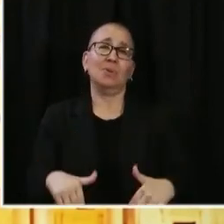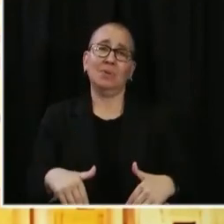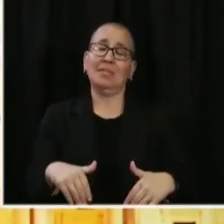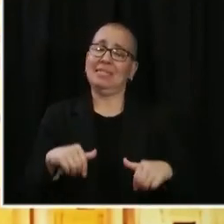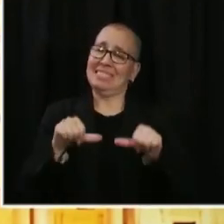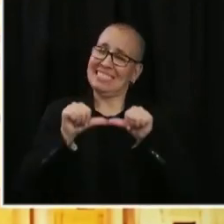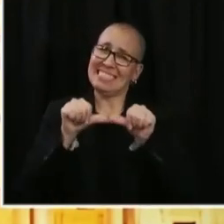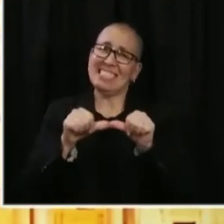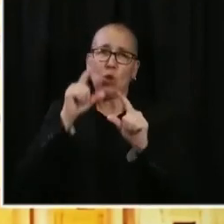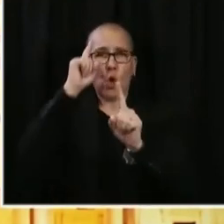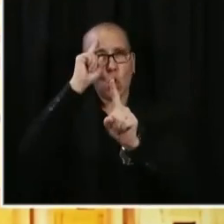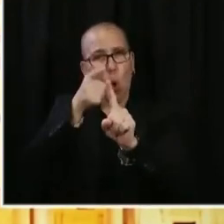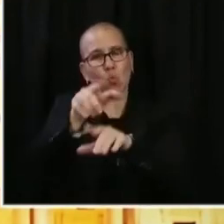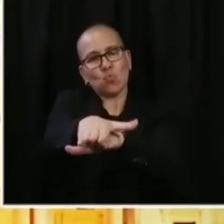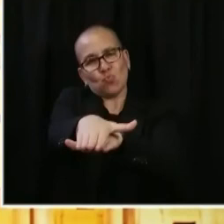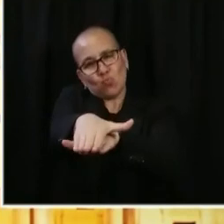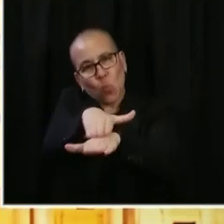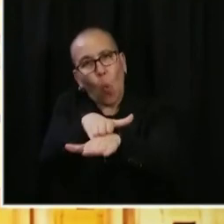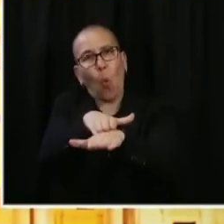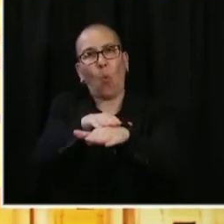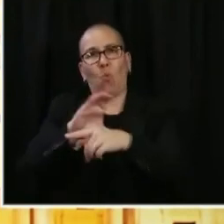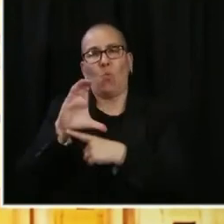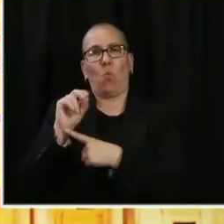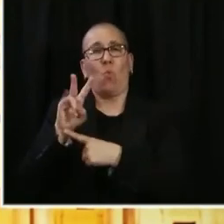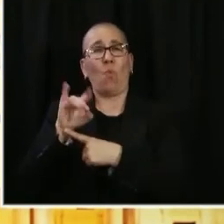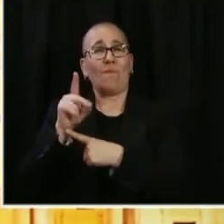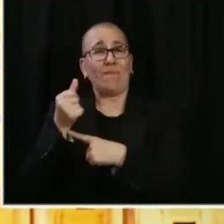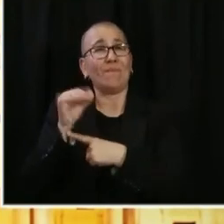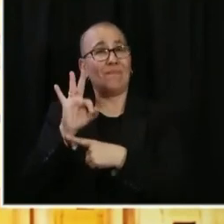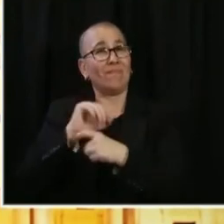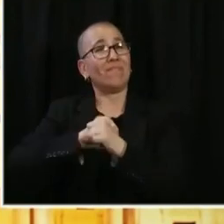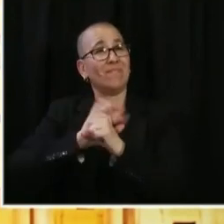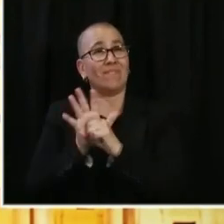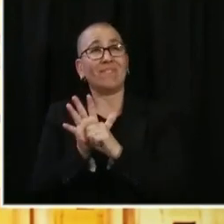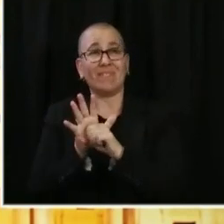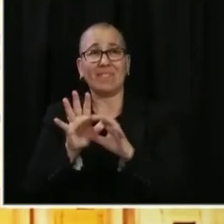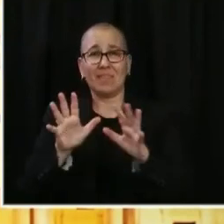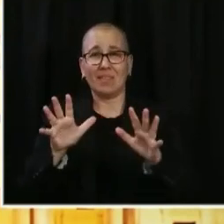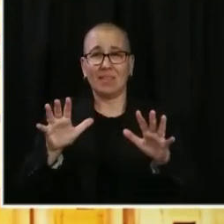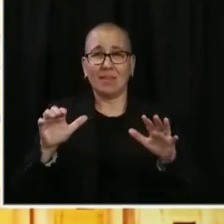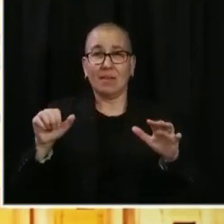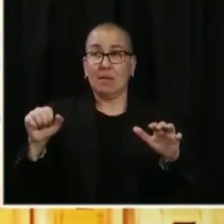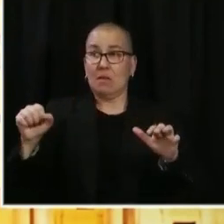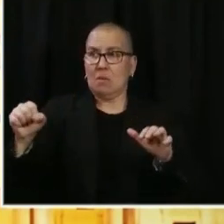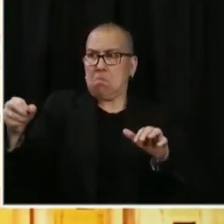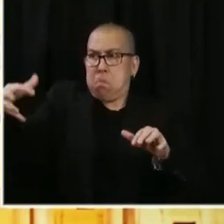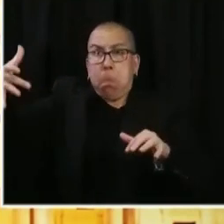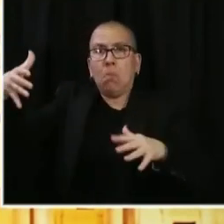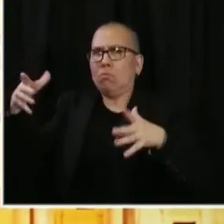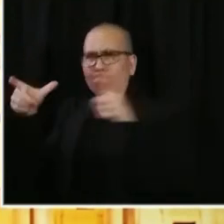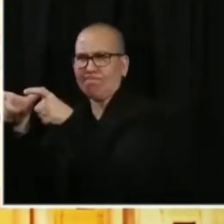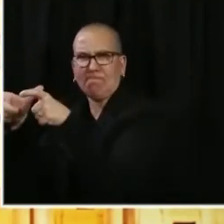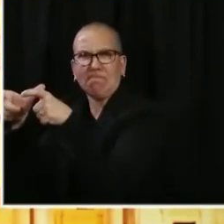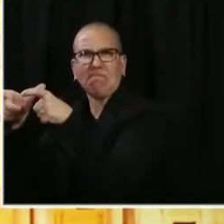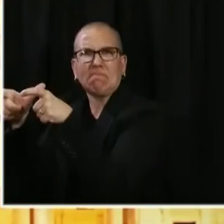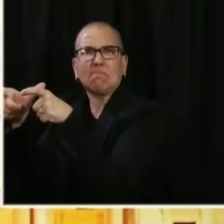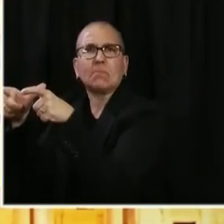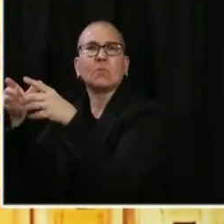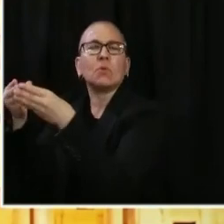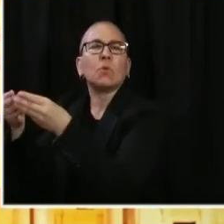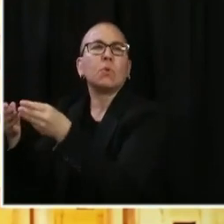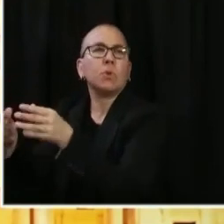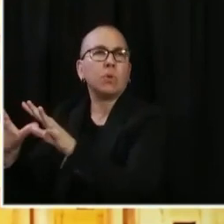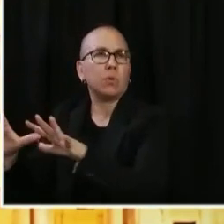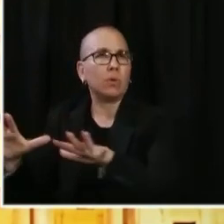virus. We will test people and find out where the virus is spreading. When people learn they have the virus, they have to stay home so they don't spread